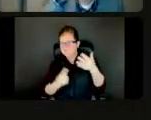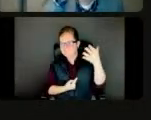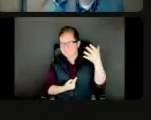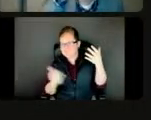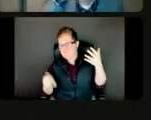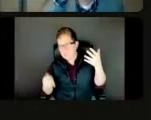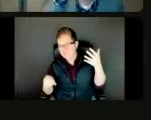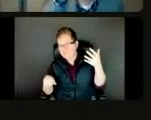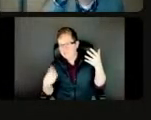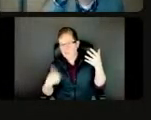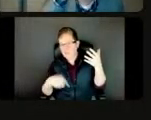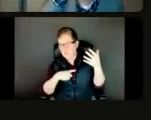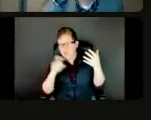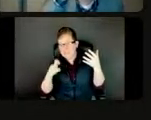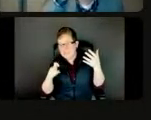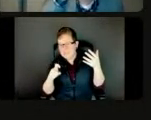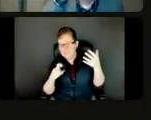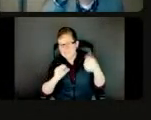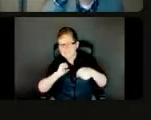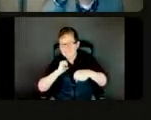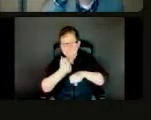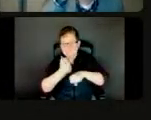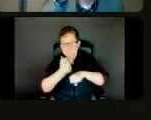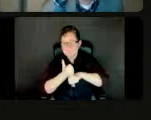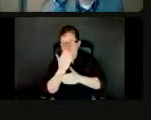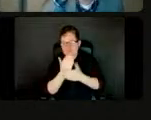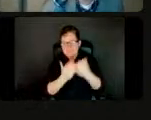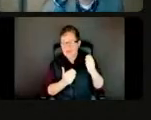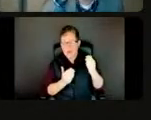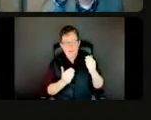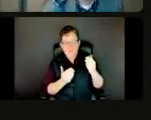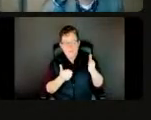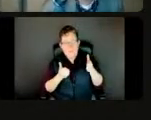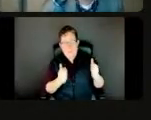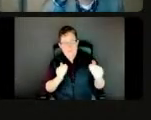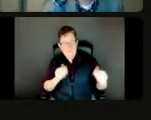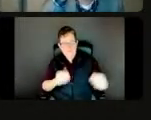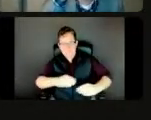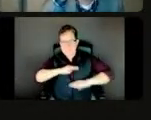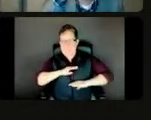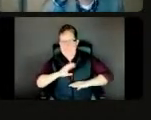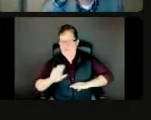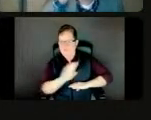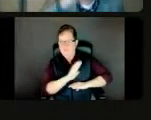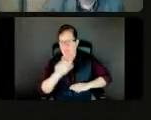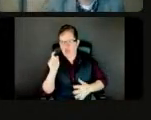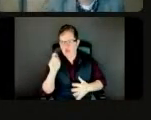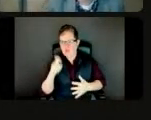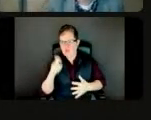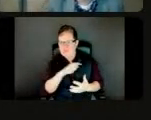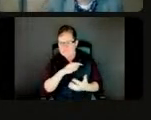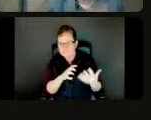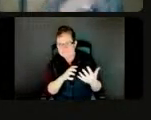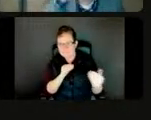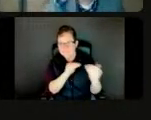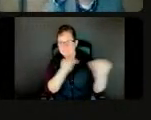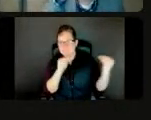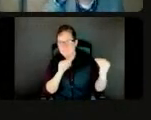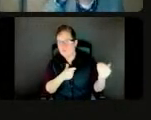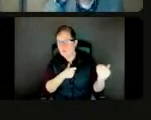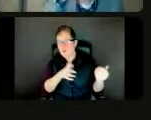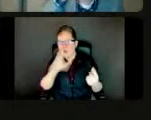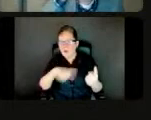to create some sort of fabric that meets those needs. And so, you know, we don't talk a lot about the